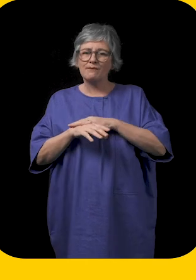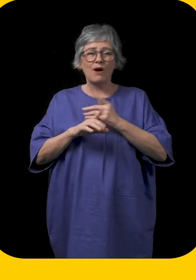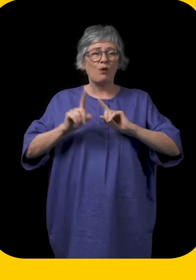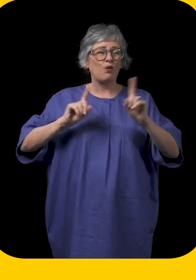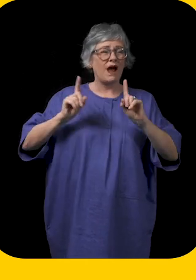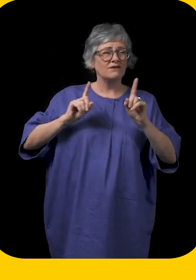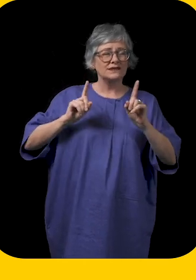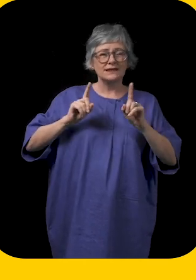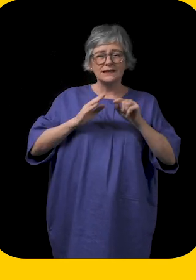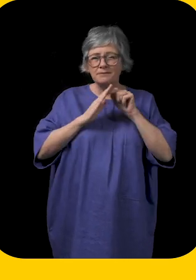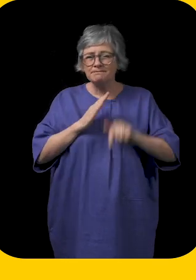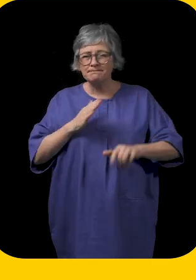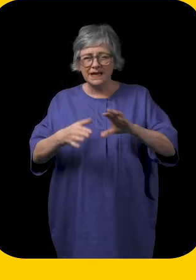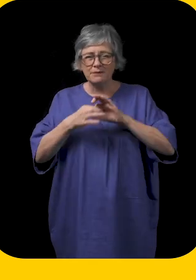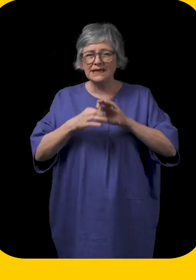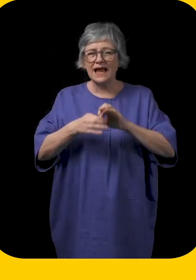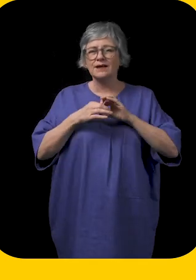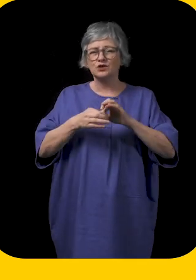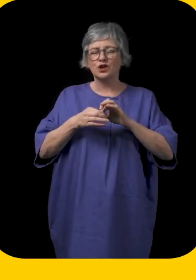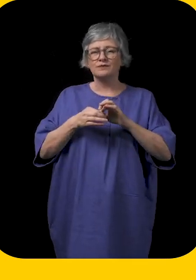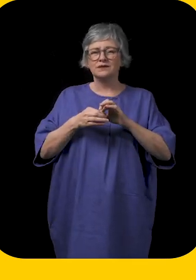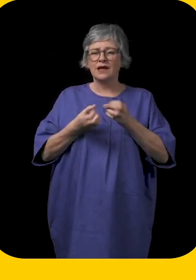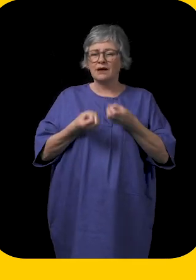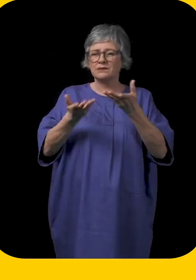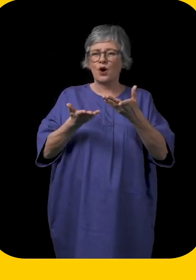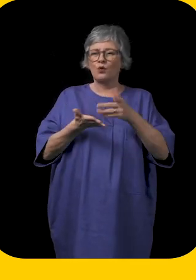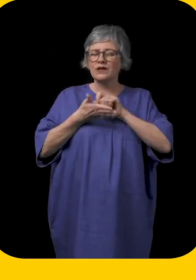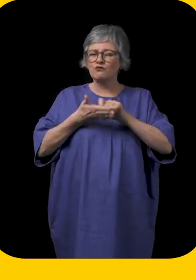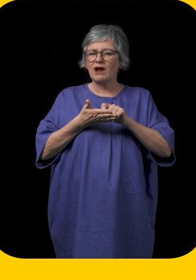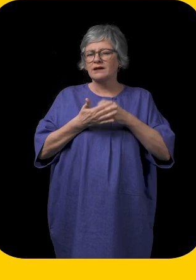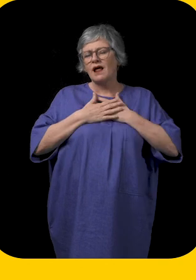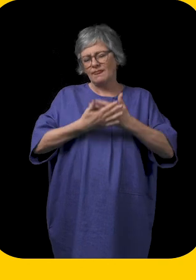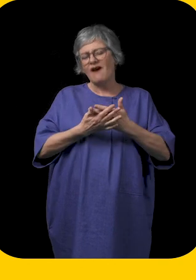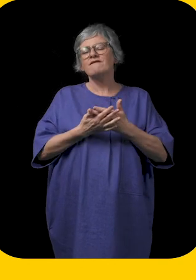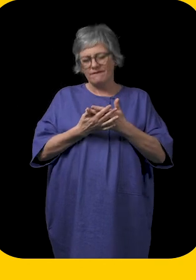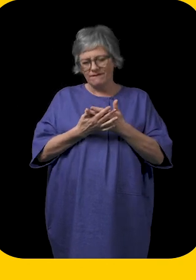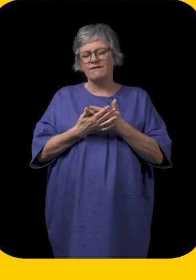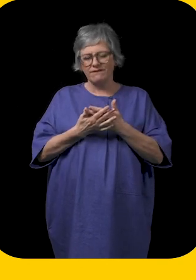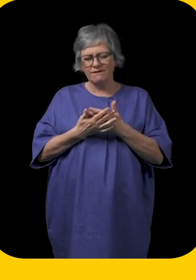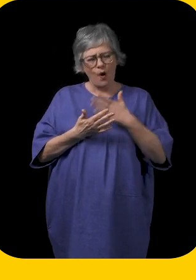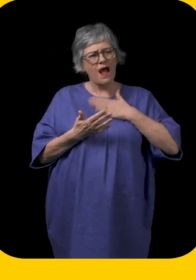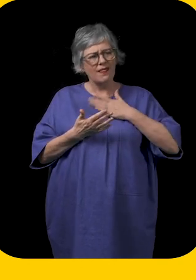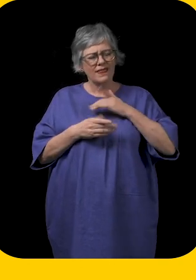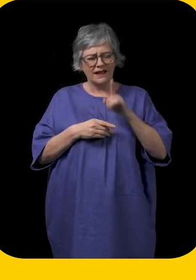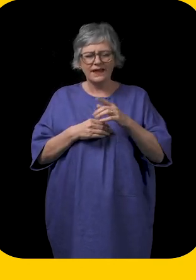at a particular time or whatever, that feel like moments of deep connection. And that comes out in my writing, which I really love.